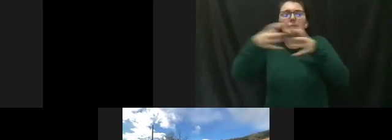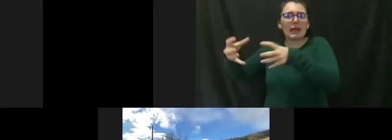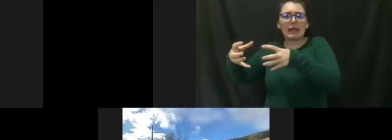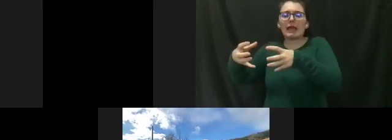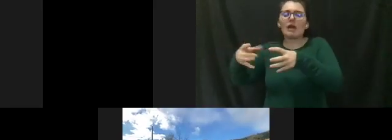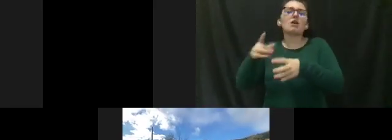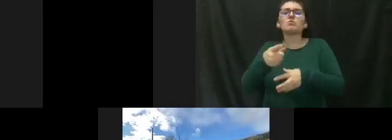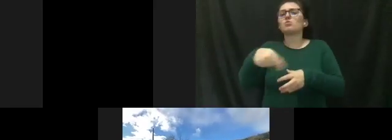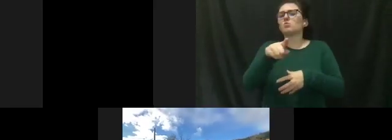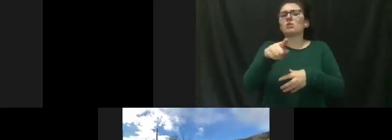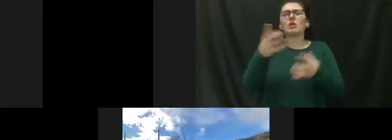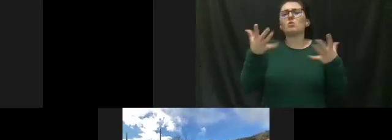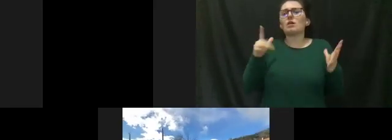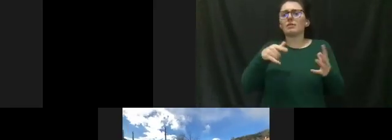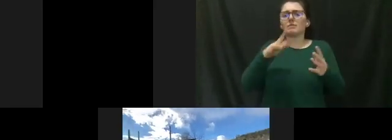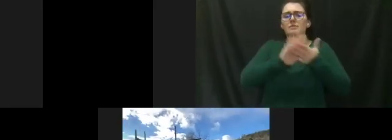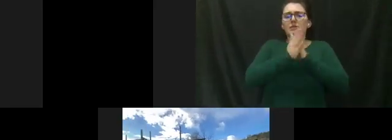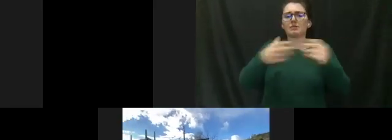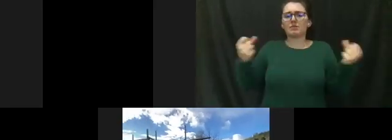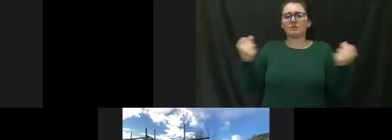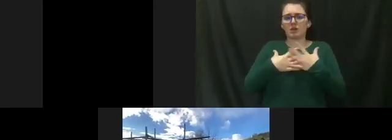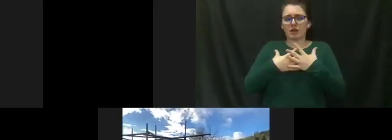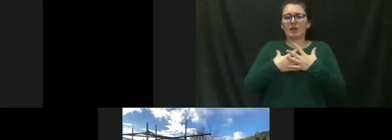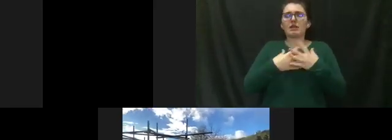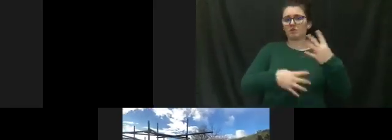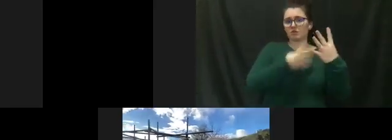afraid of the crate. You can see there's one sitting on the crate right now.